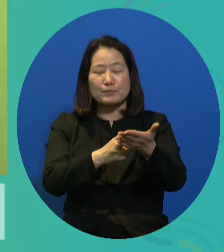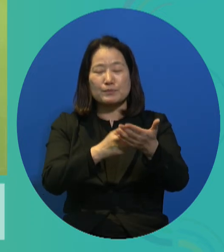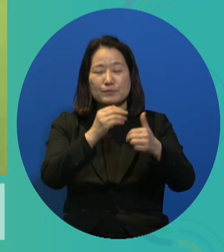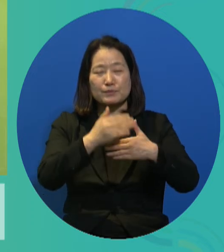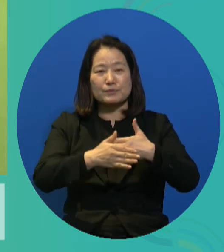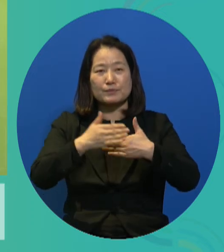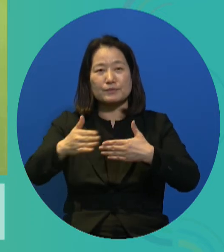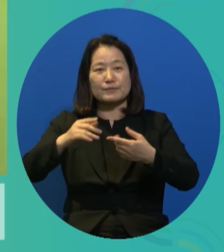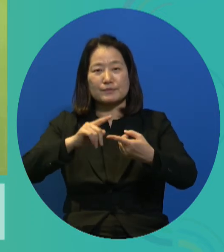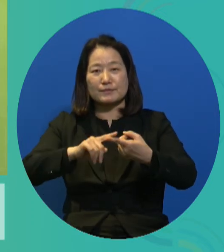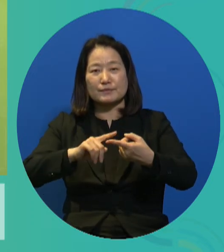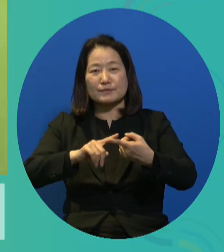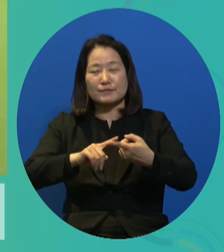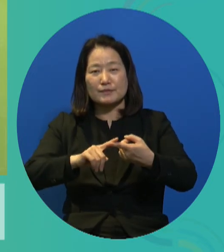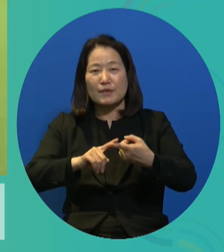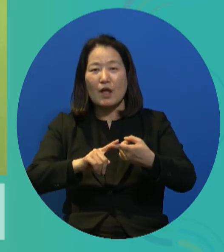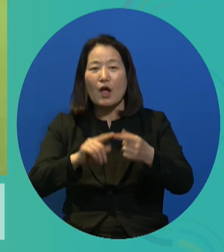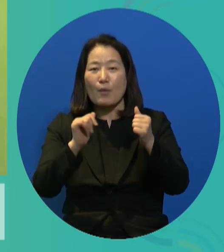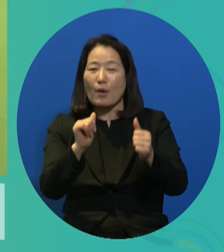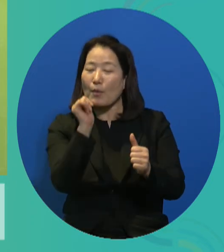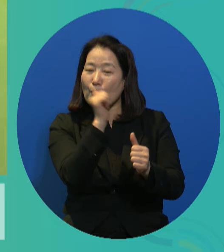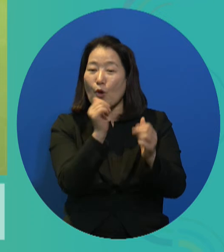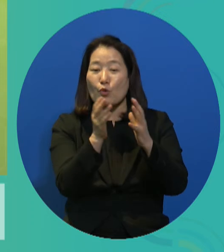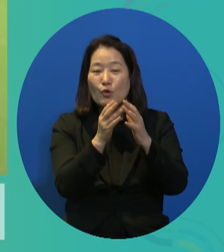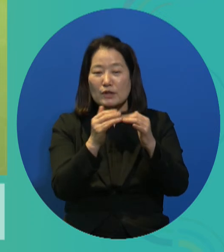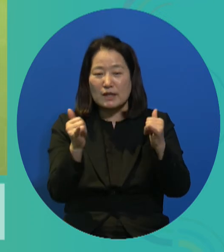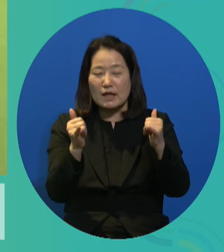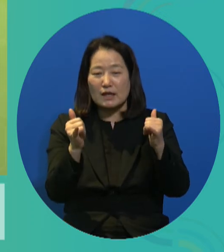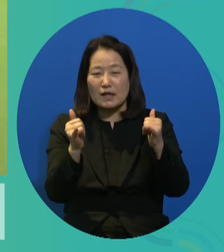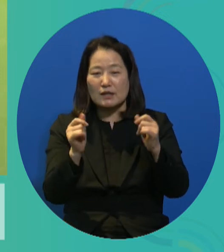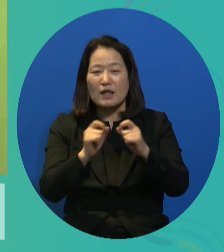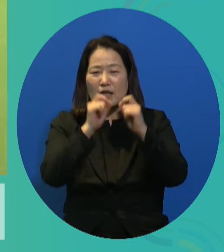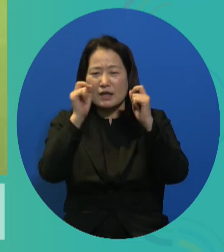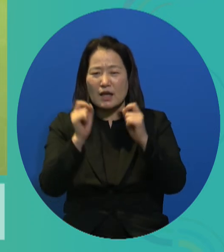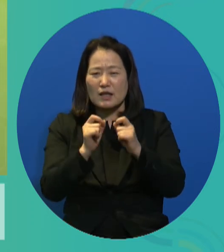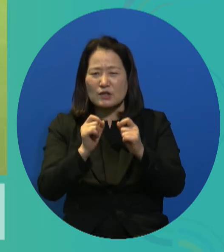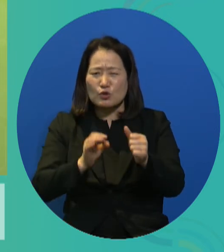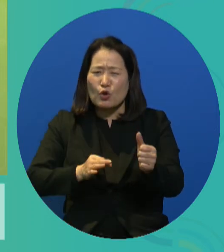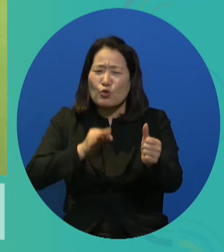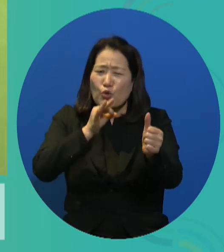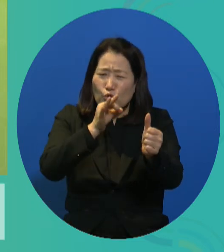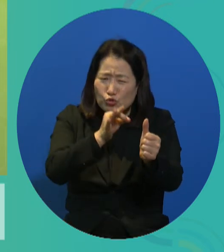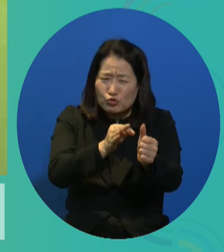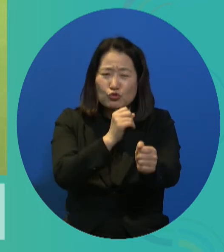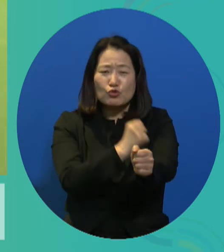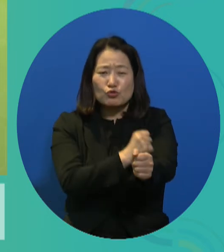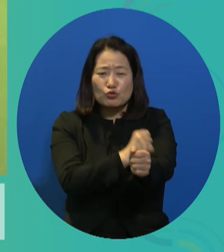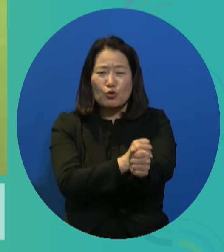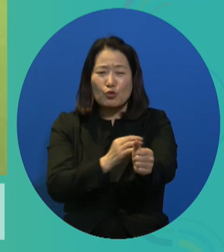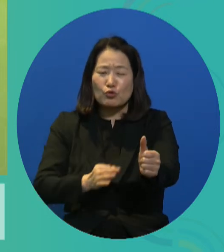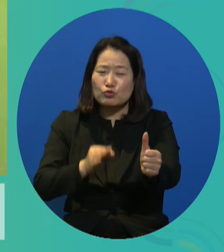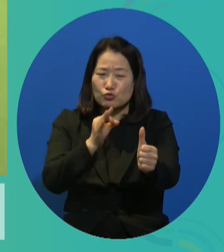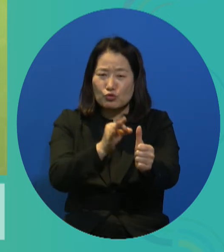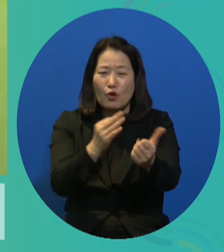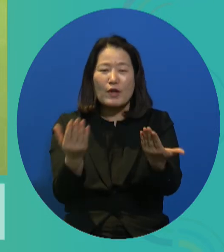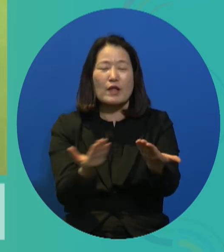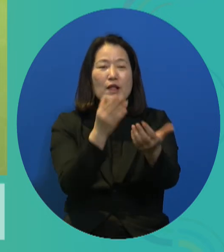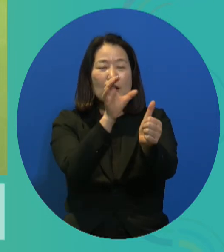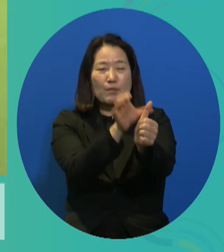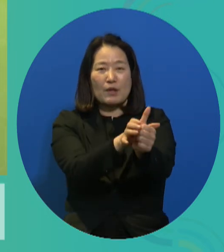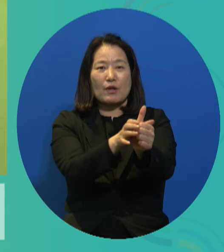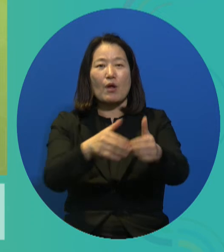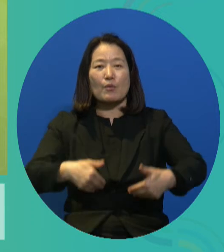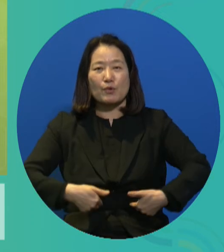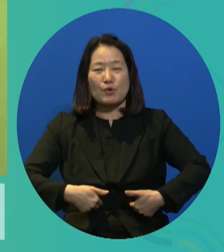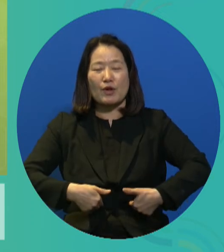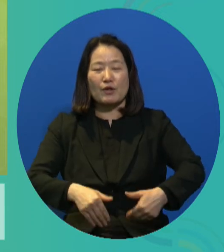Because if this kind of support is not provided, then ultimately the individual or the group would have no recourse but to go